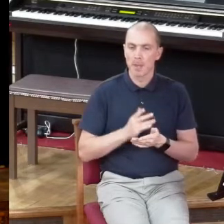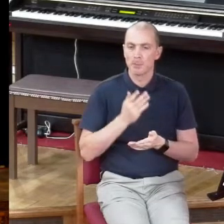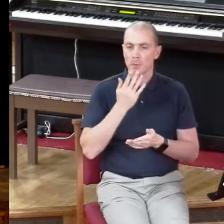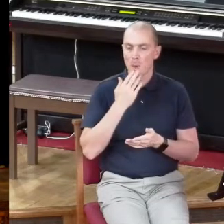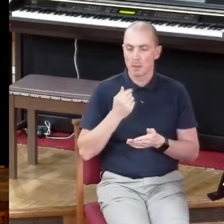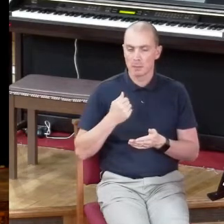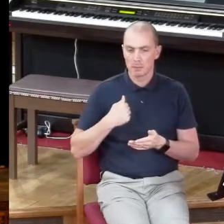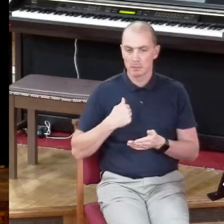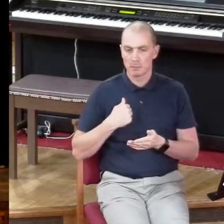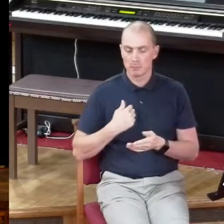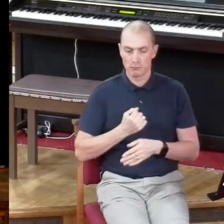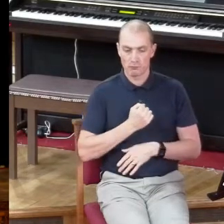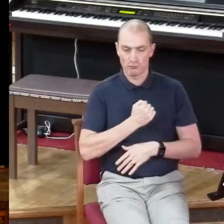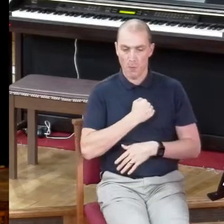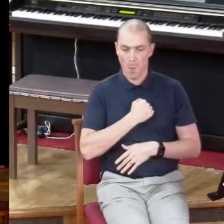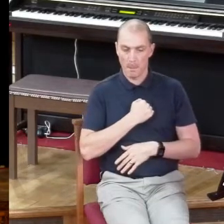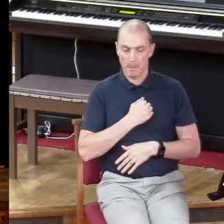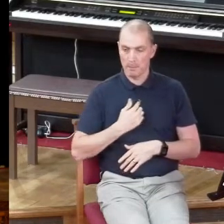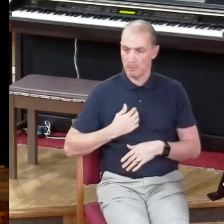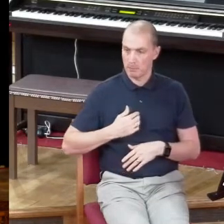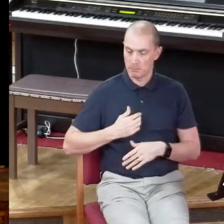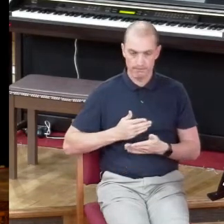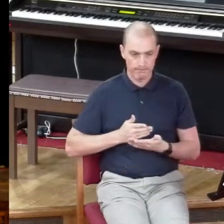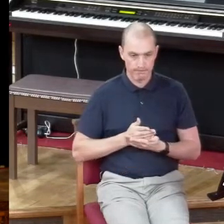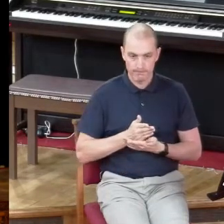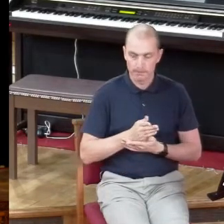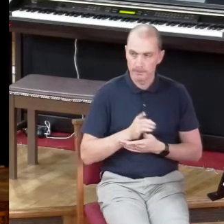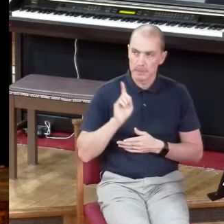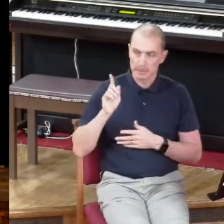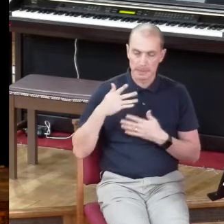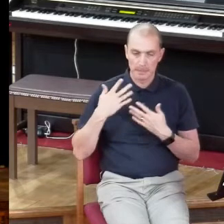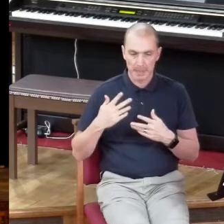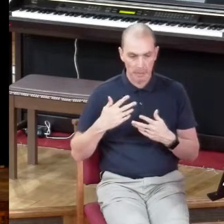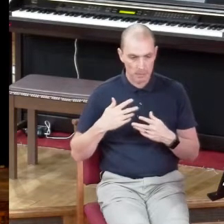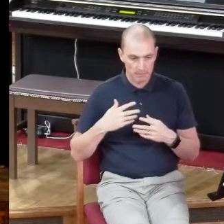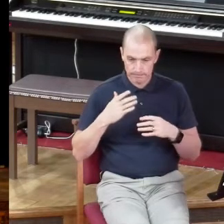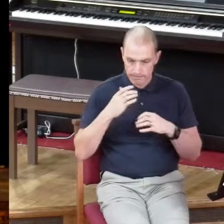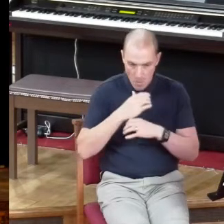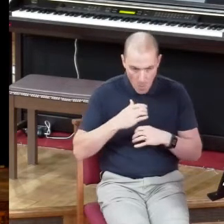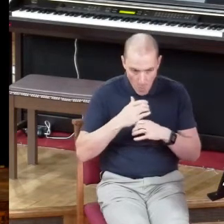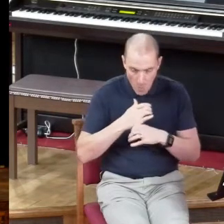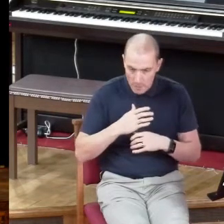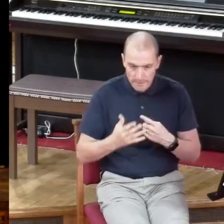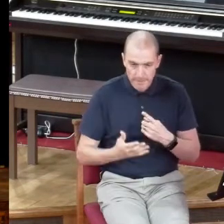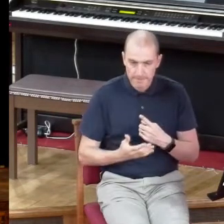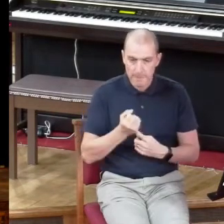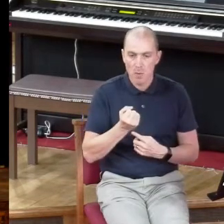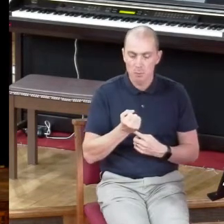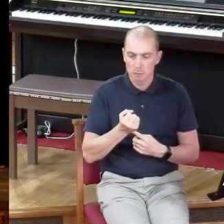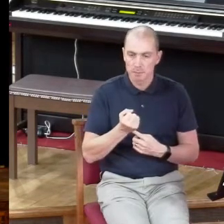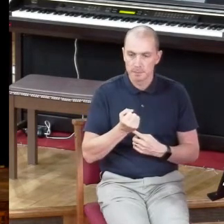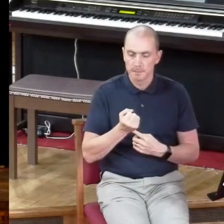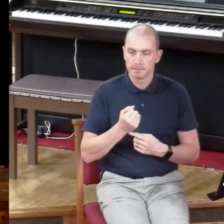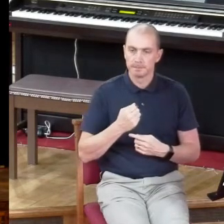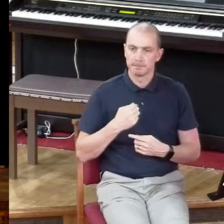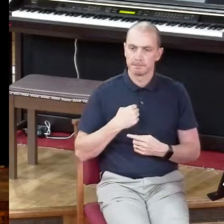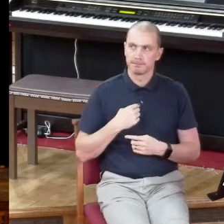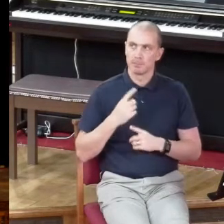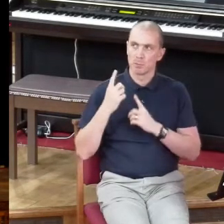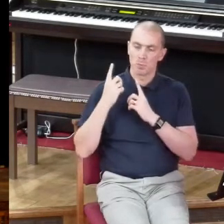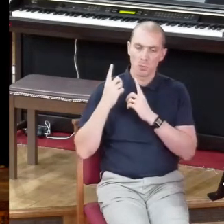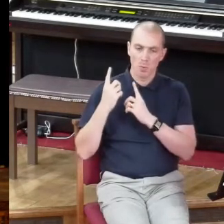me until he found me. May the Lord grant that he will find mercy from the Lord on